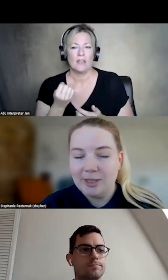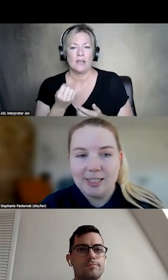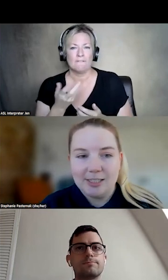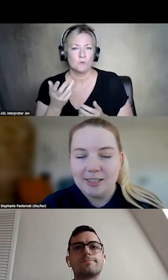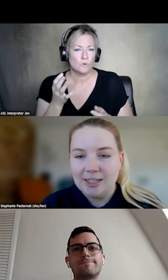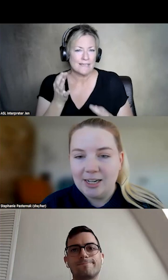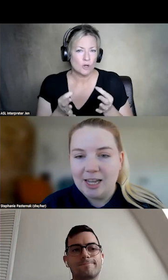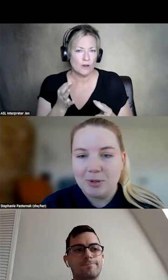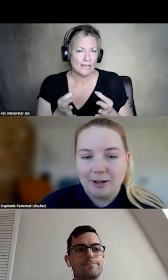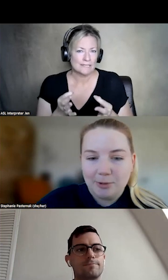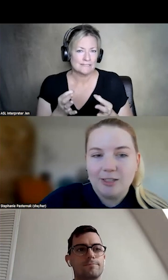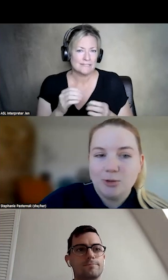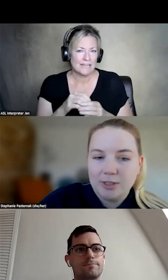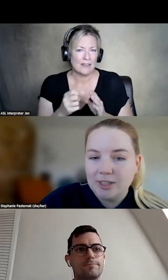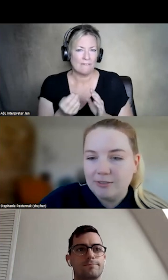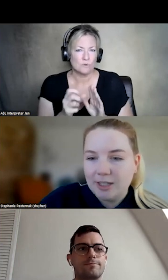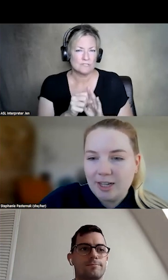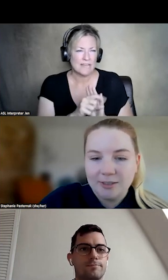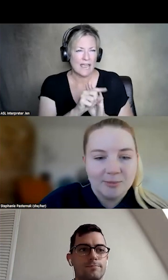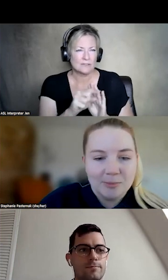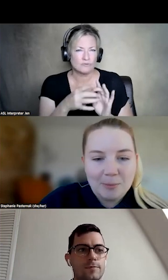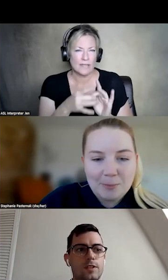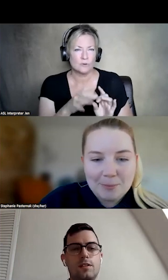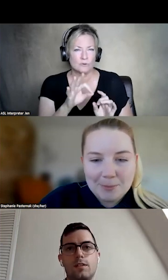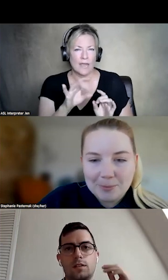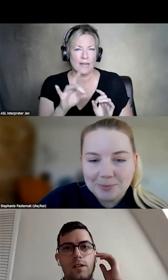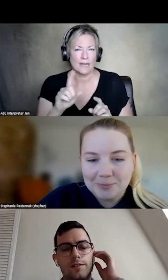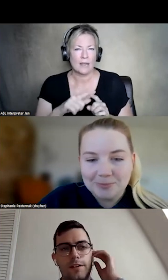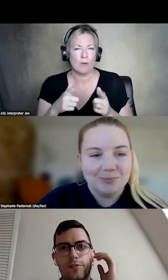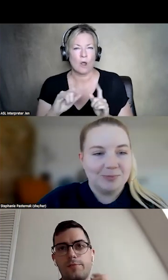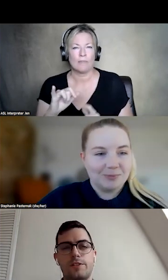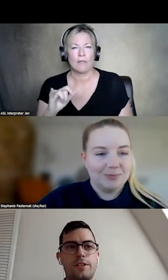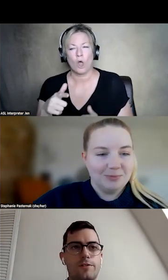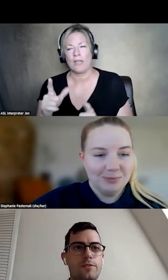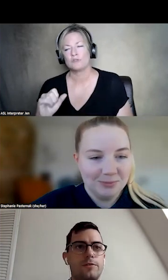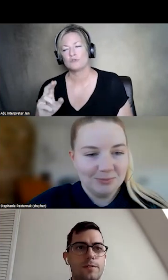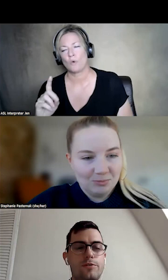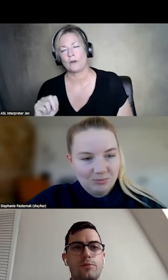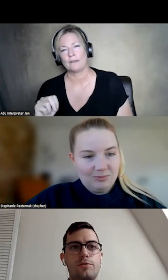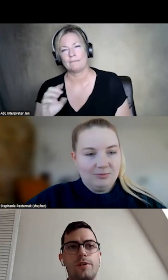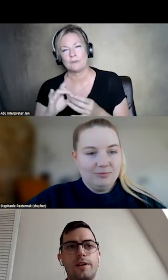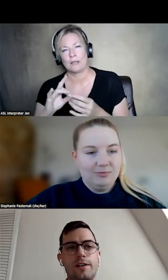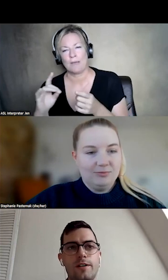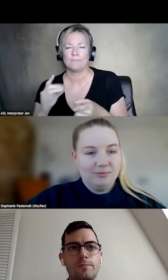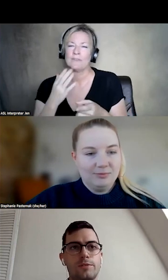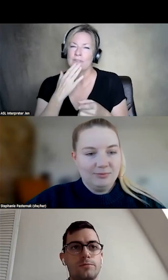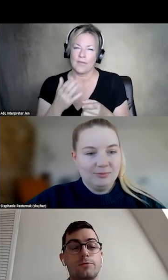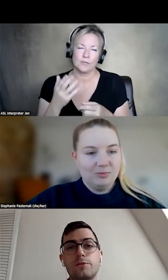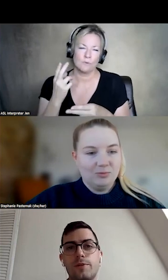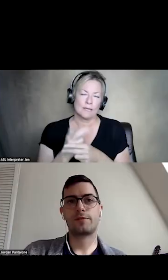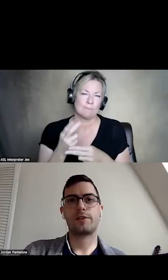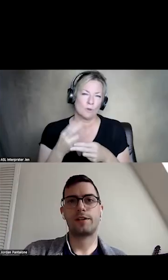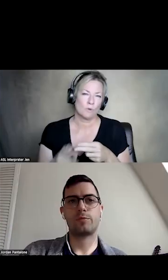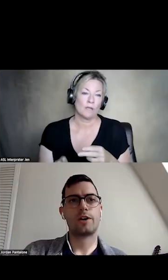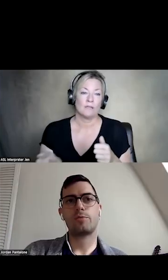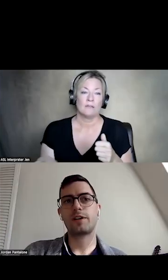states related to 988, but I will let Jordan cover that. Yeah, thank you very much, Steph. I'll keep this pretty quick. So first